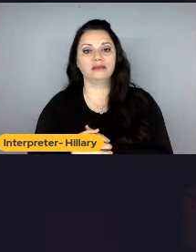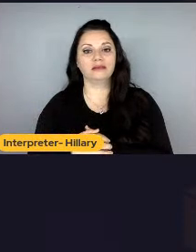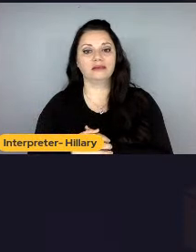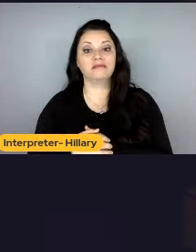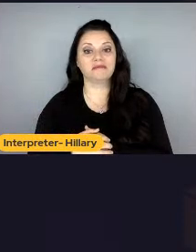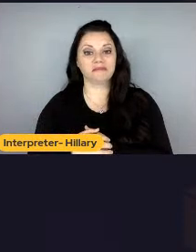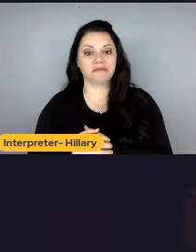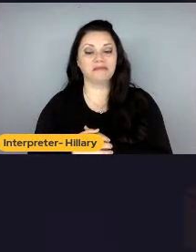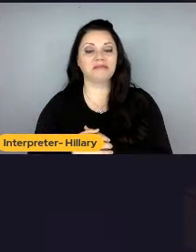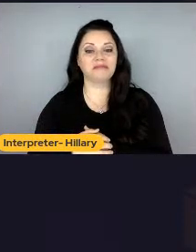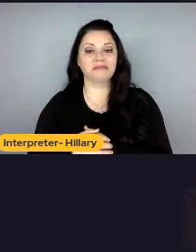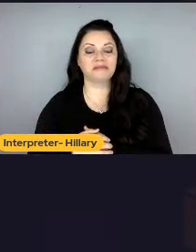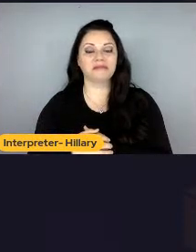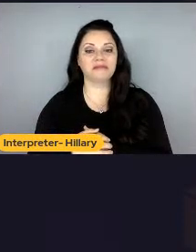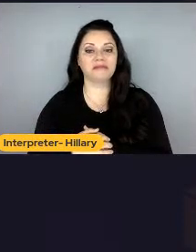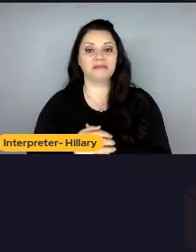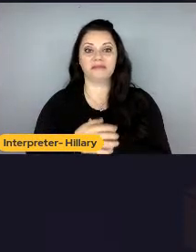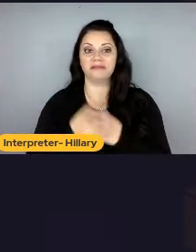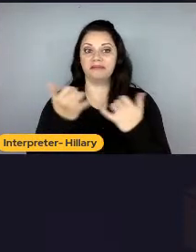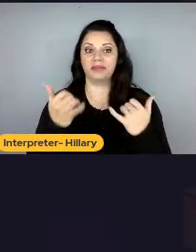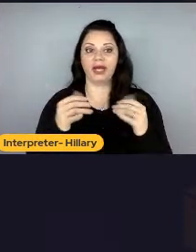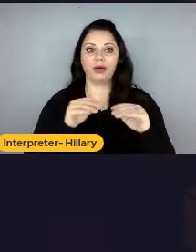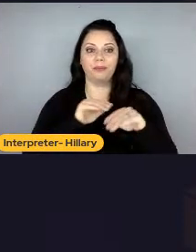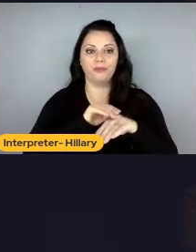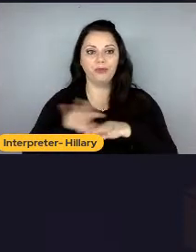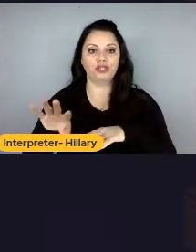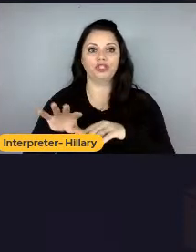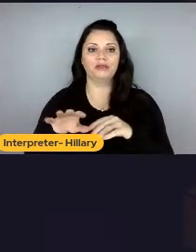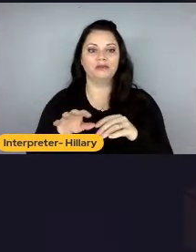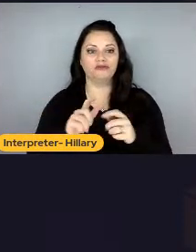And then we'll push all of the changes.